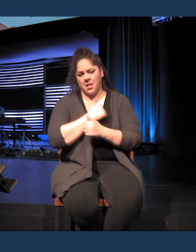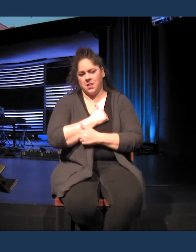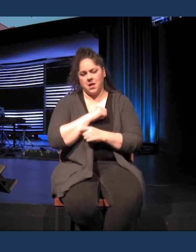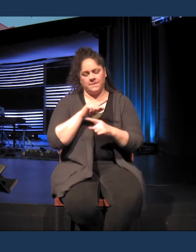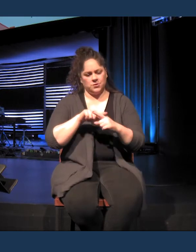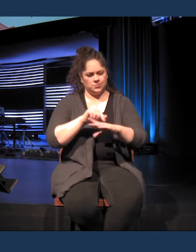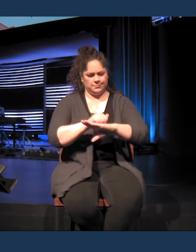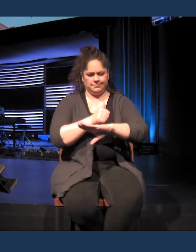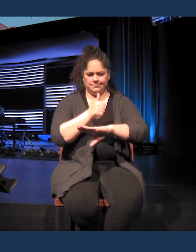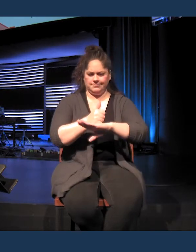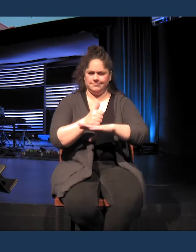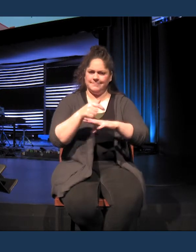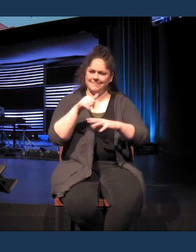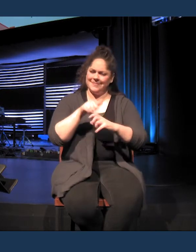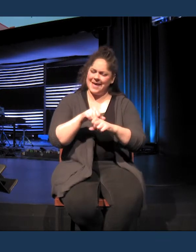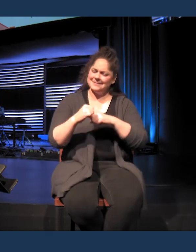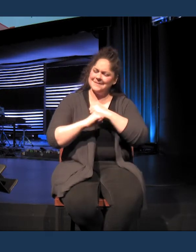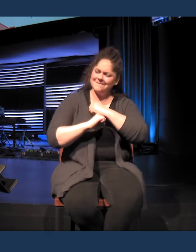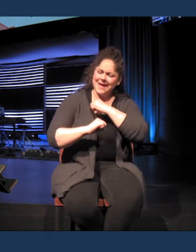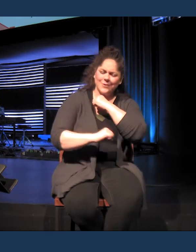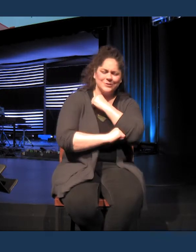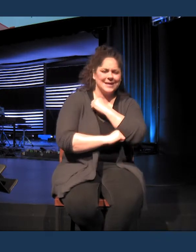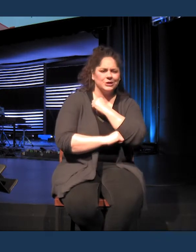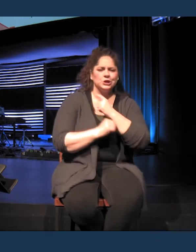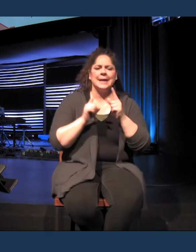foundation. It can't just be an exchange of information.